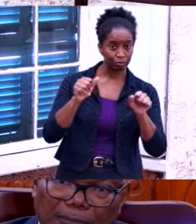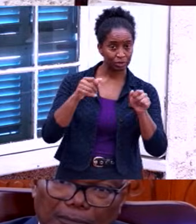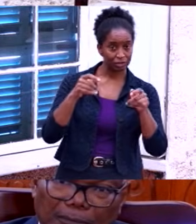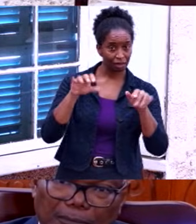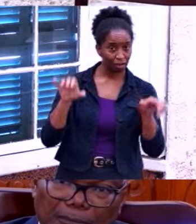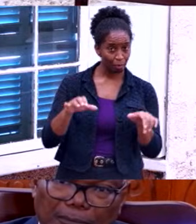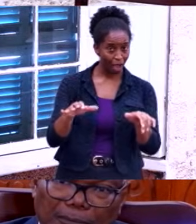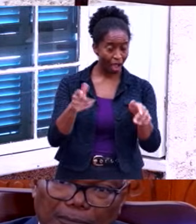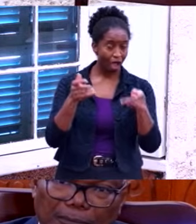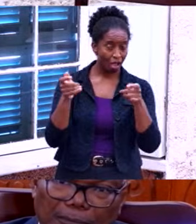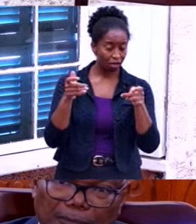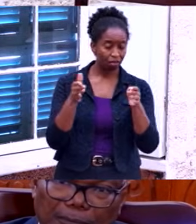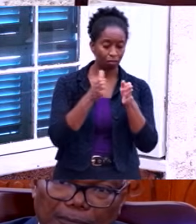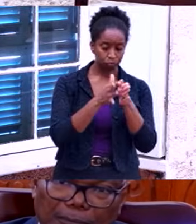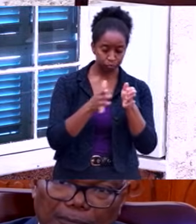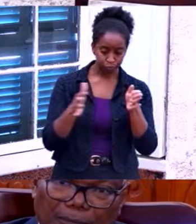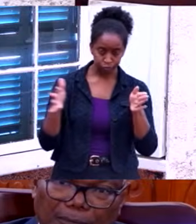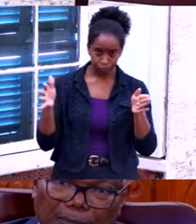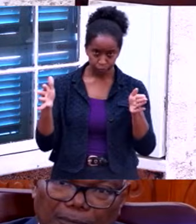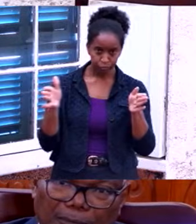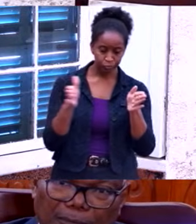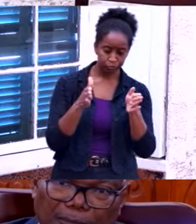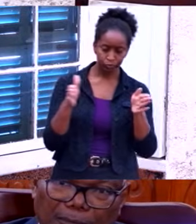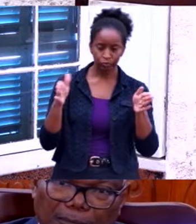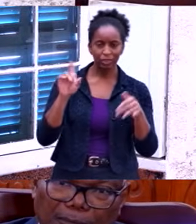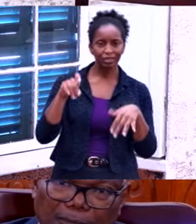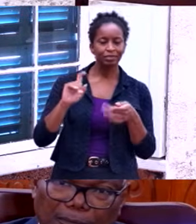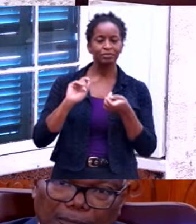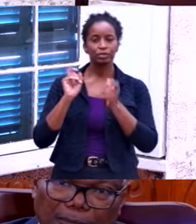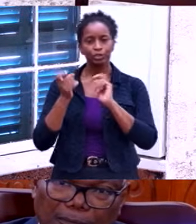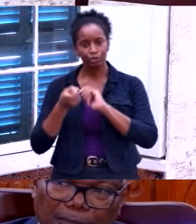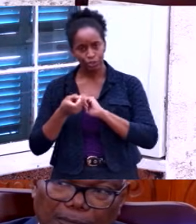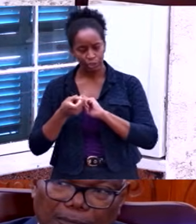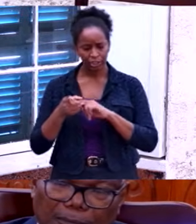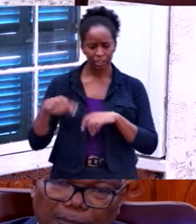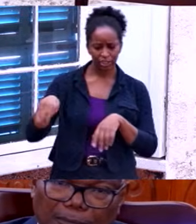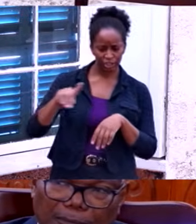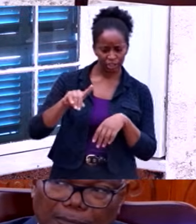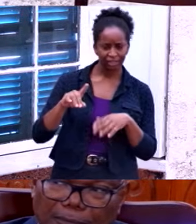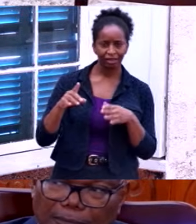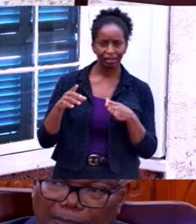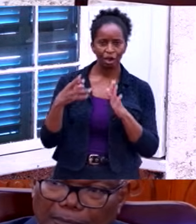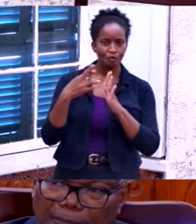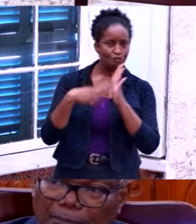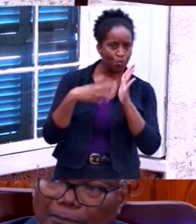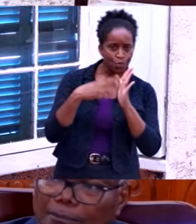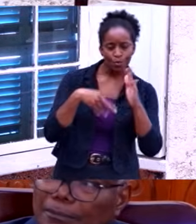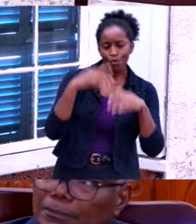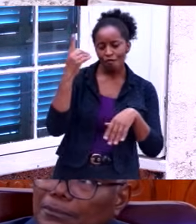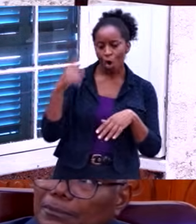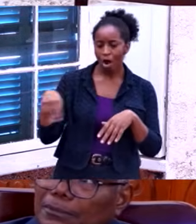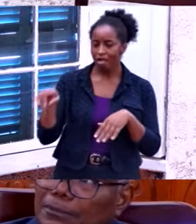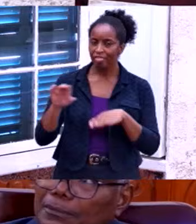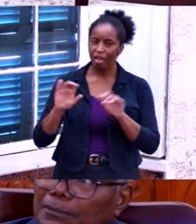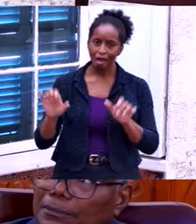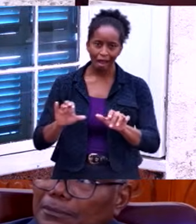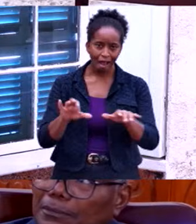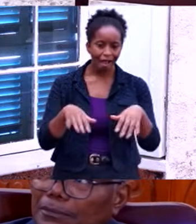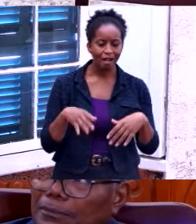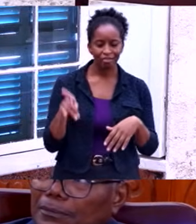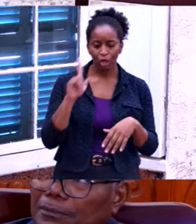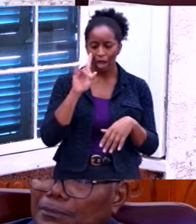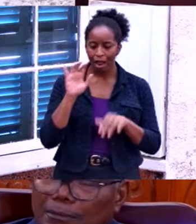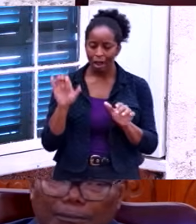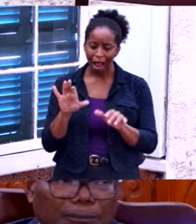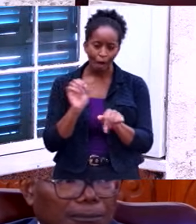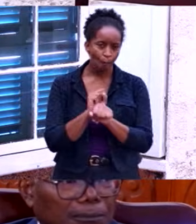So that I was mindful too that it was important to give government choice. And that